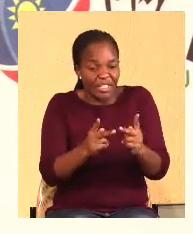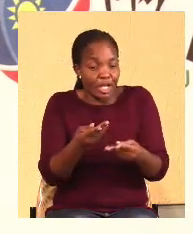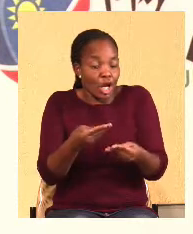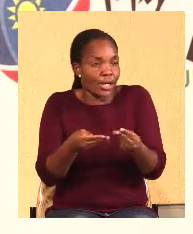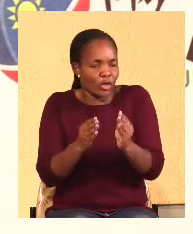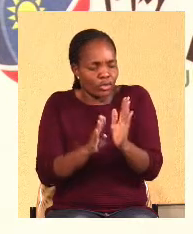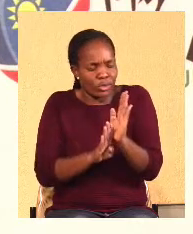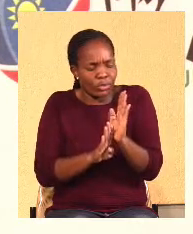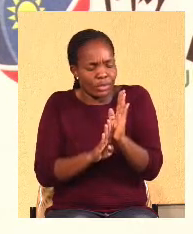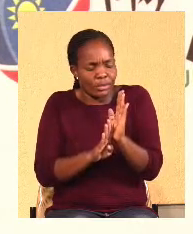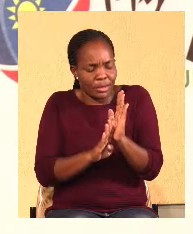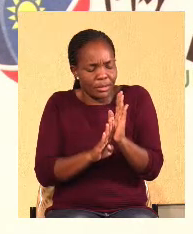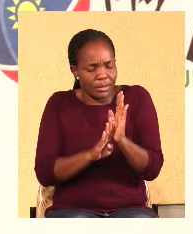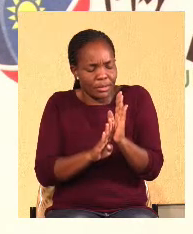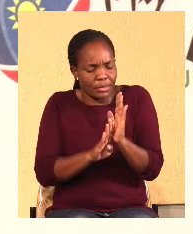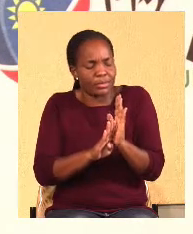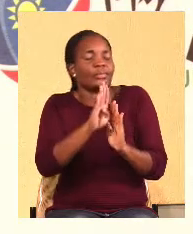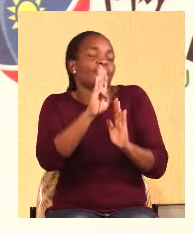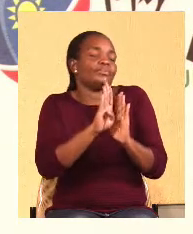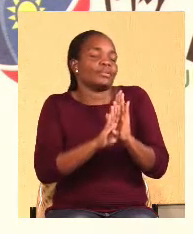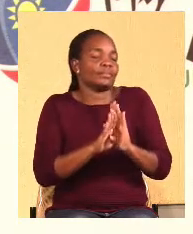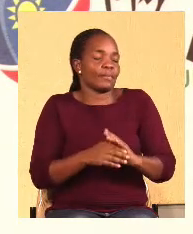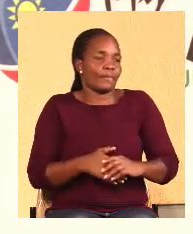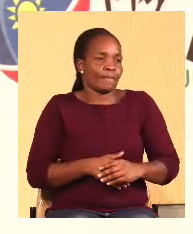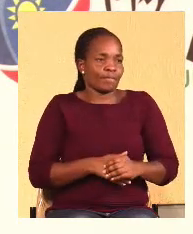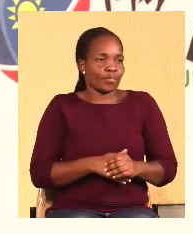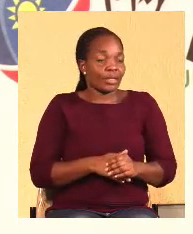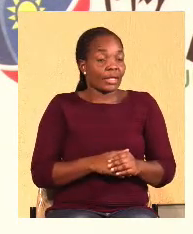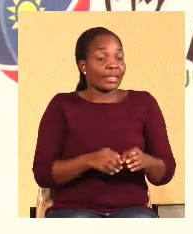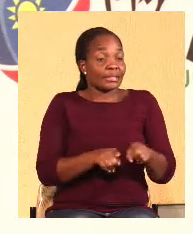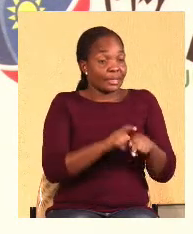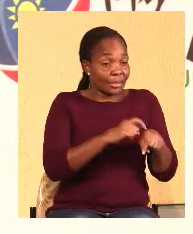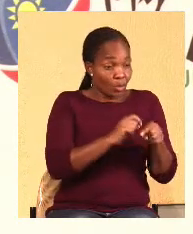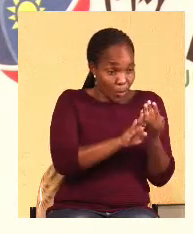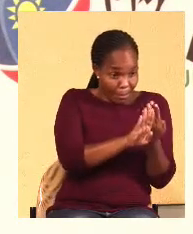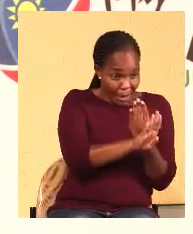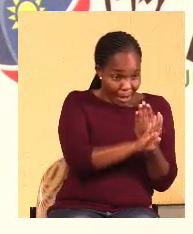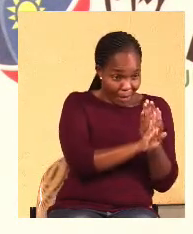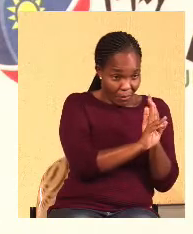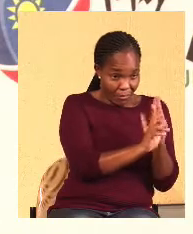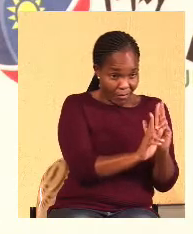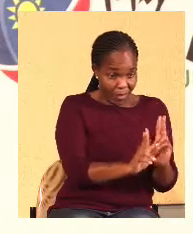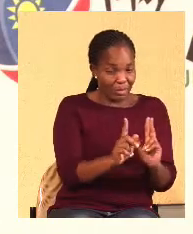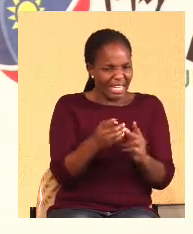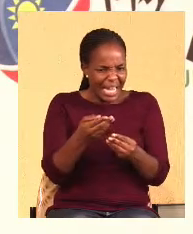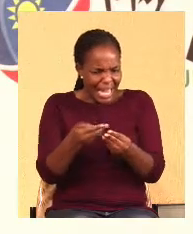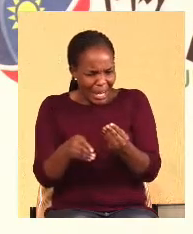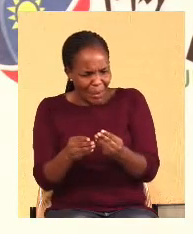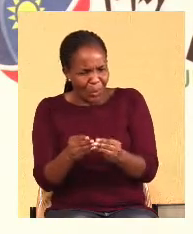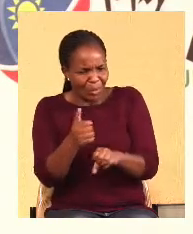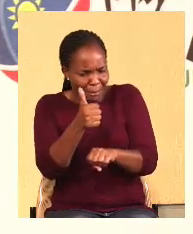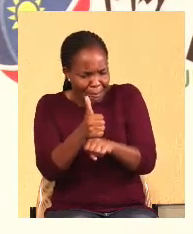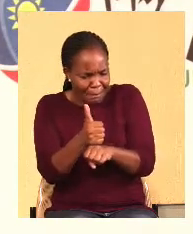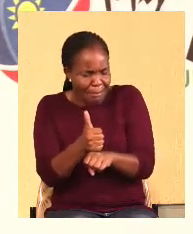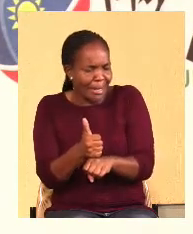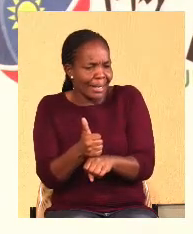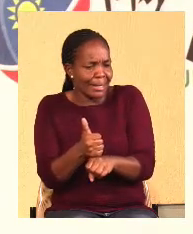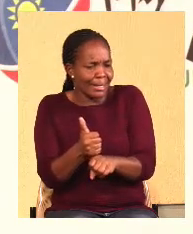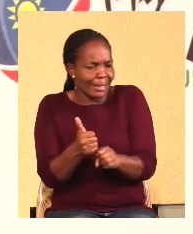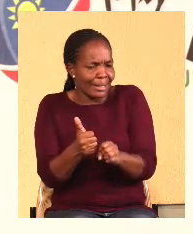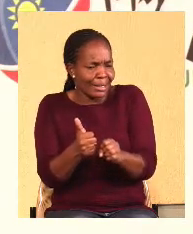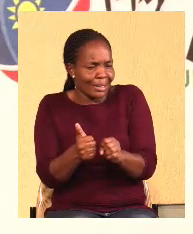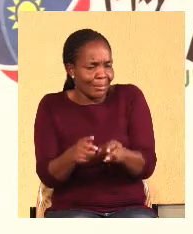that at the same time, when we are trying to save lives, we must also look at the state of the economy and say how best can we find a fine balance between the two,